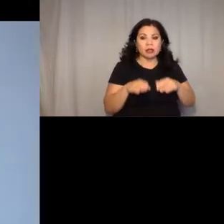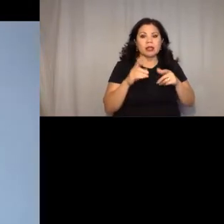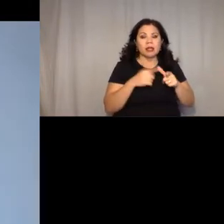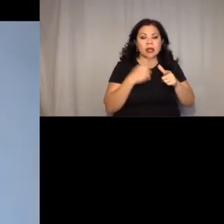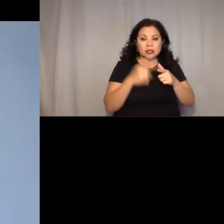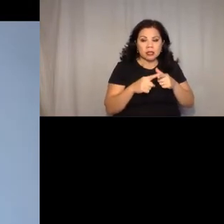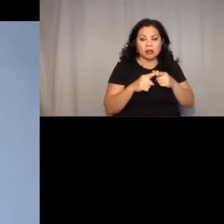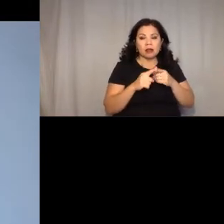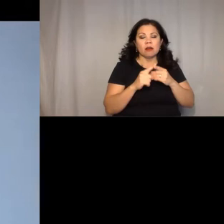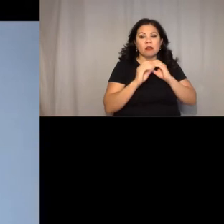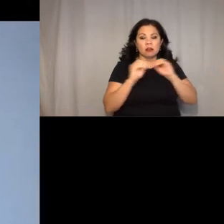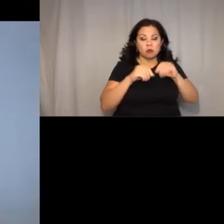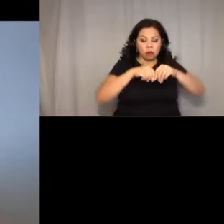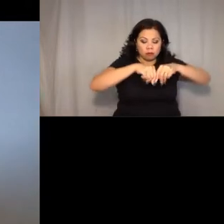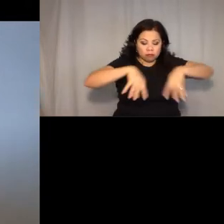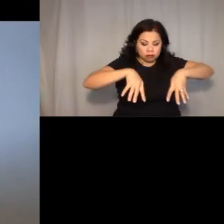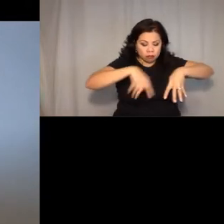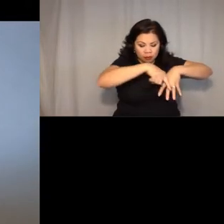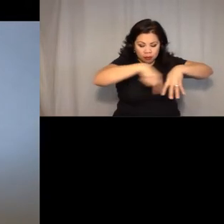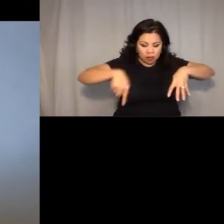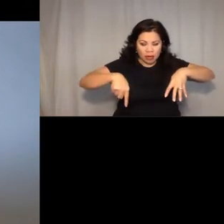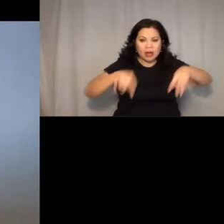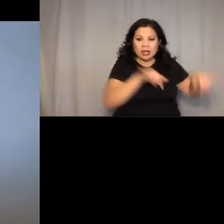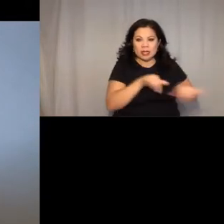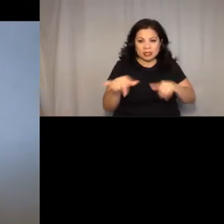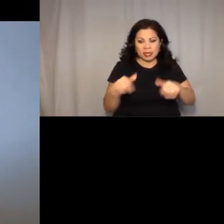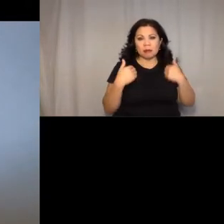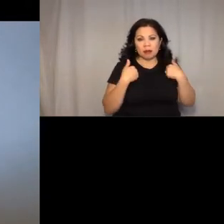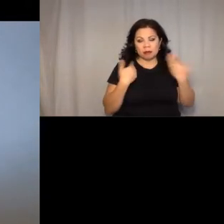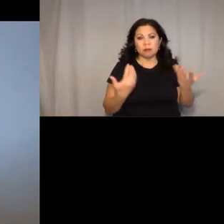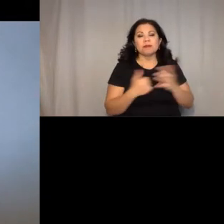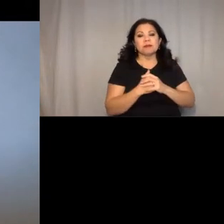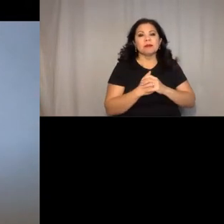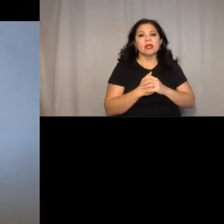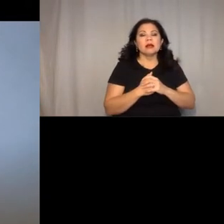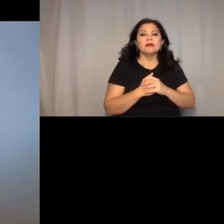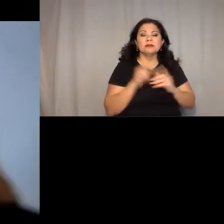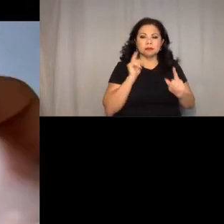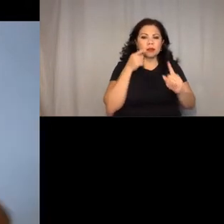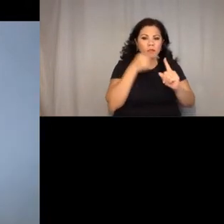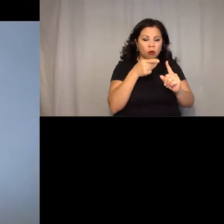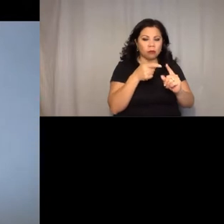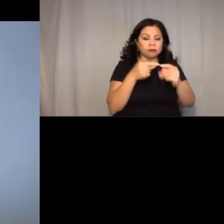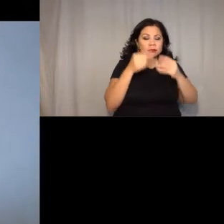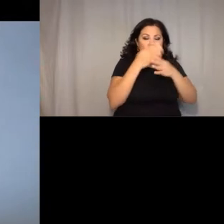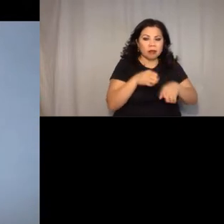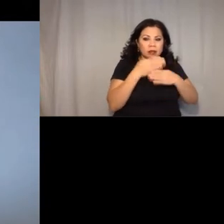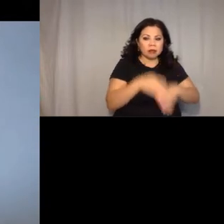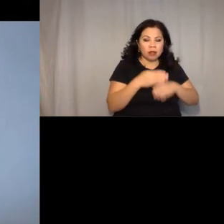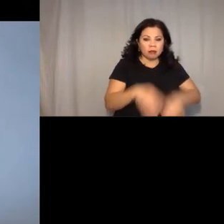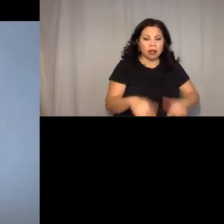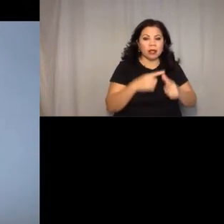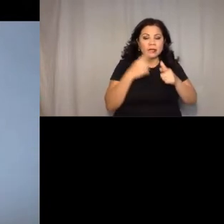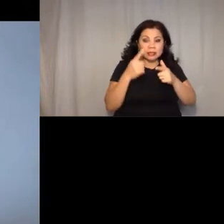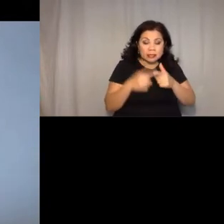more common factors. Right? That's pretty much the goal. To divide by common factors until you don't have any more common factors